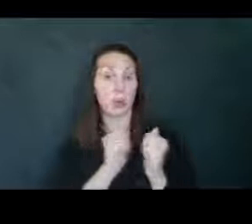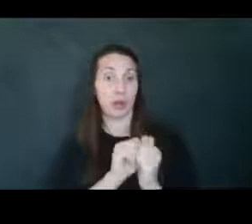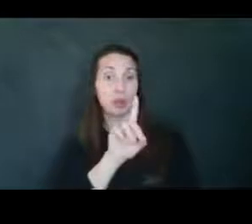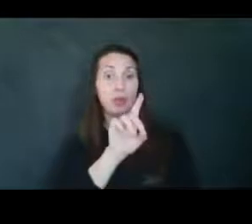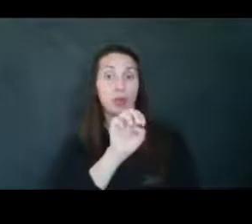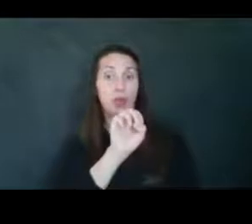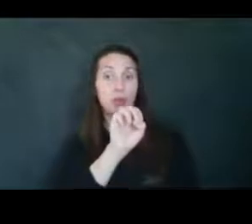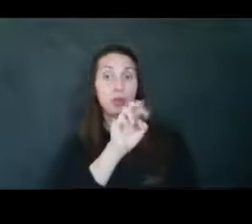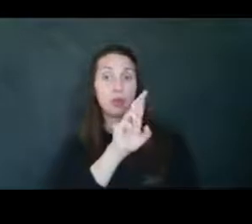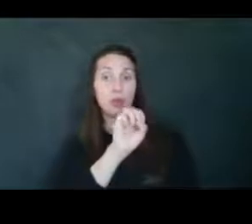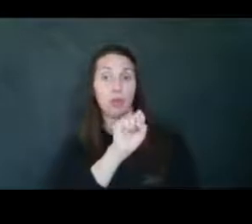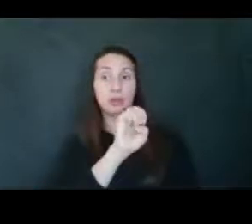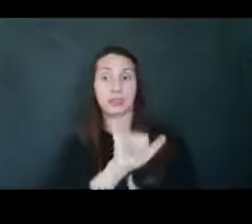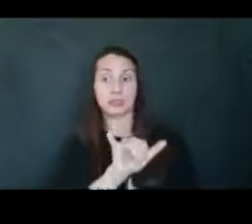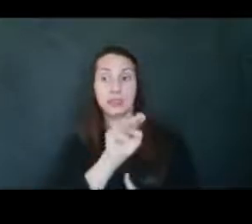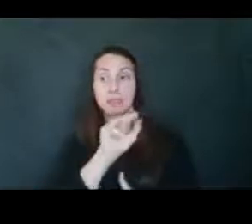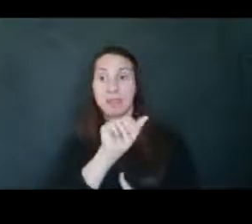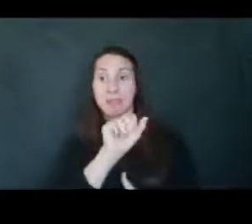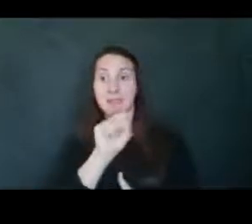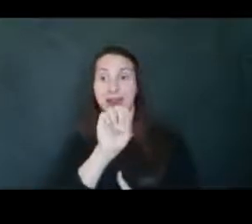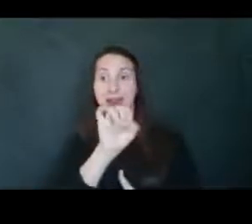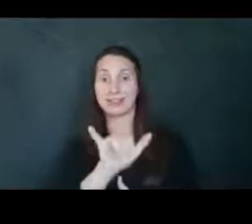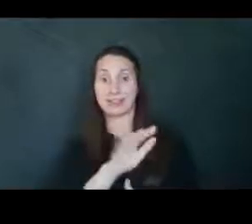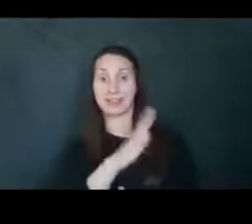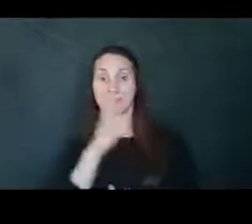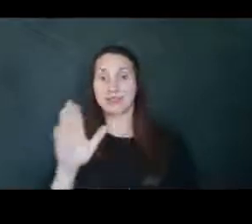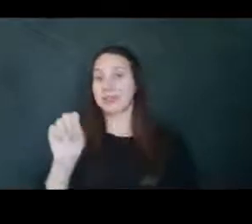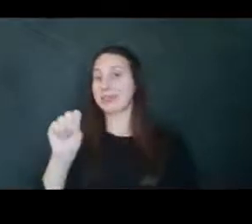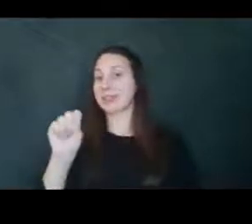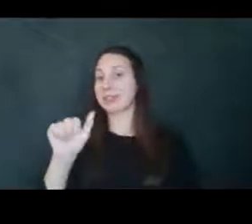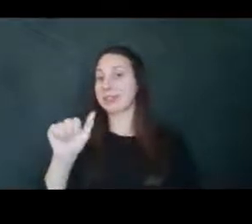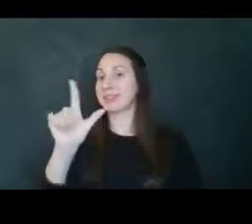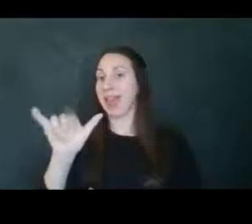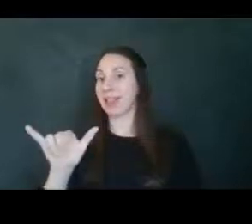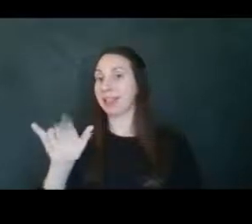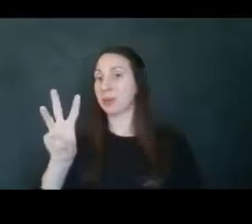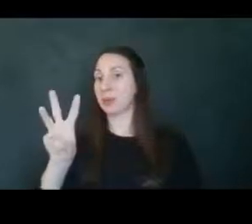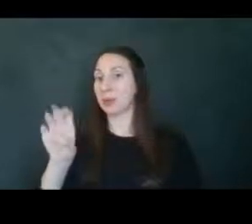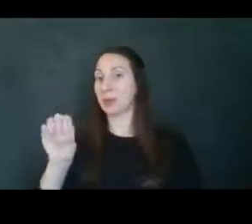and Sally Weber. Next slide, please.